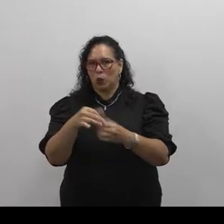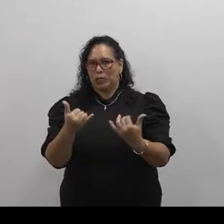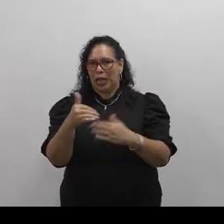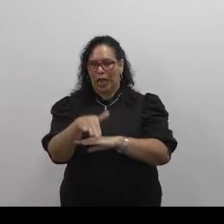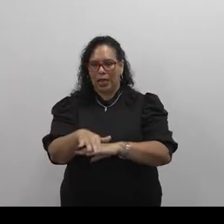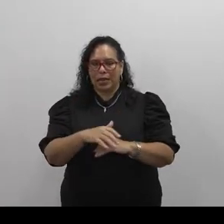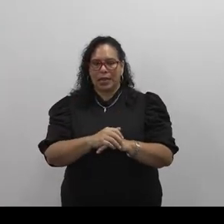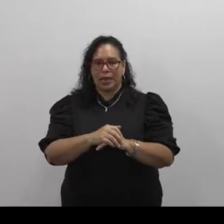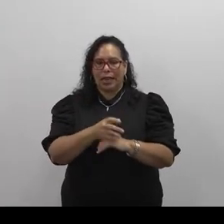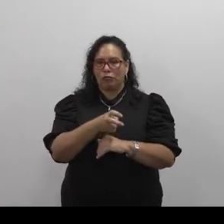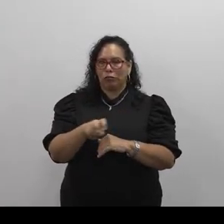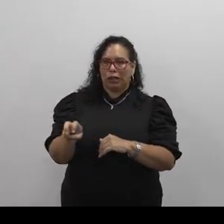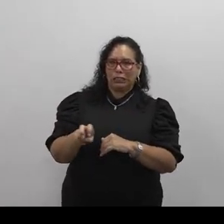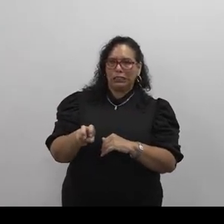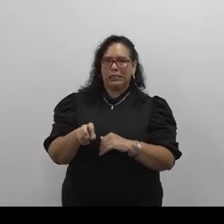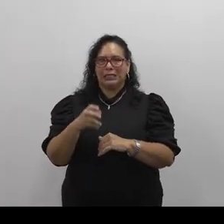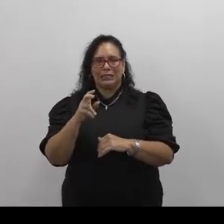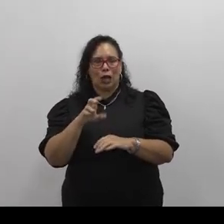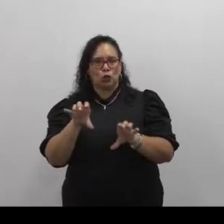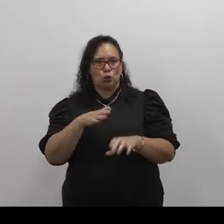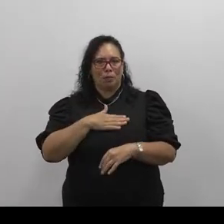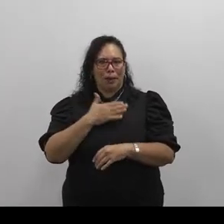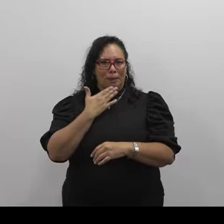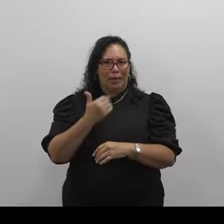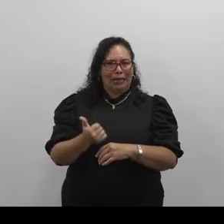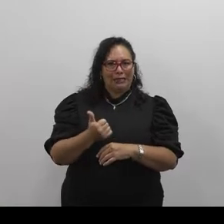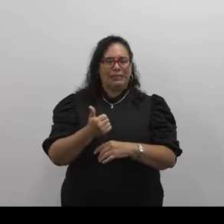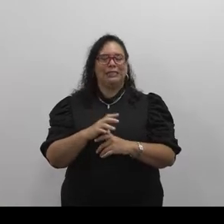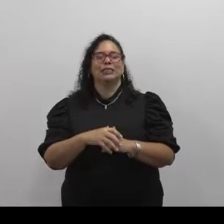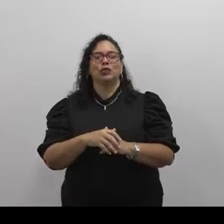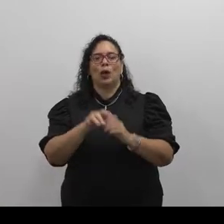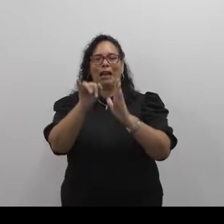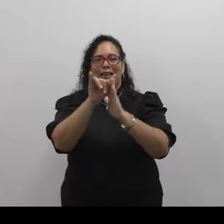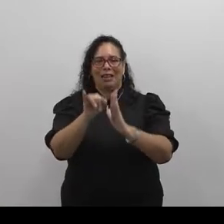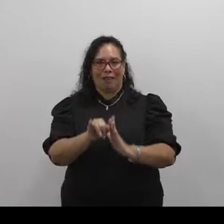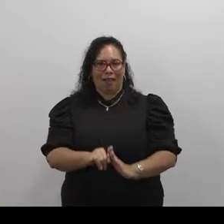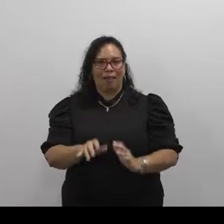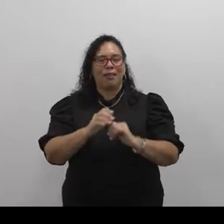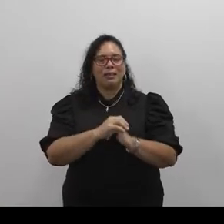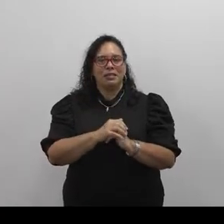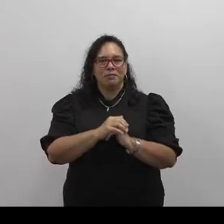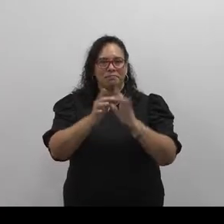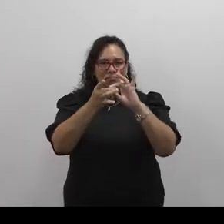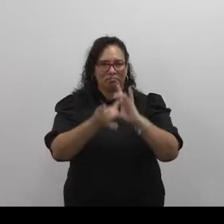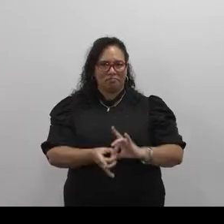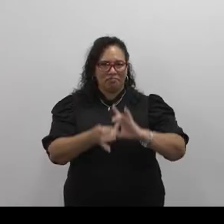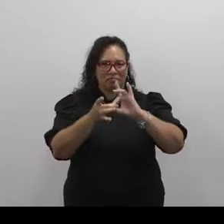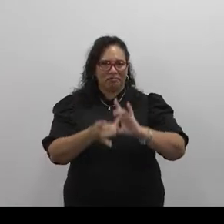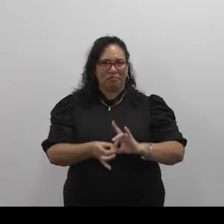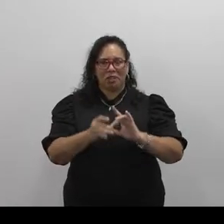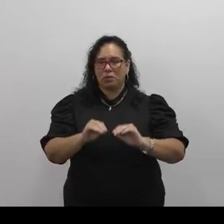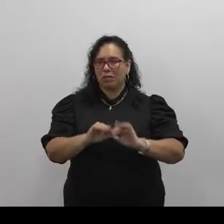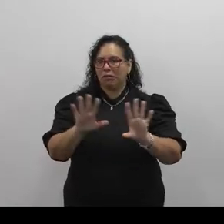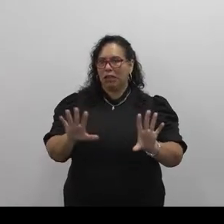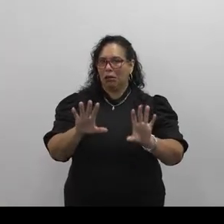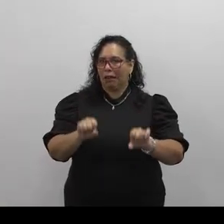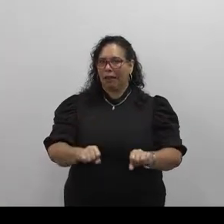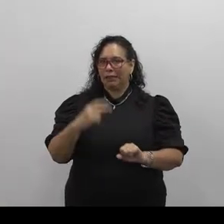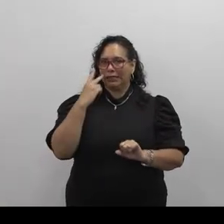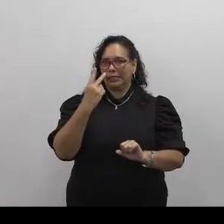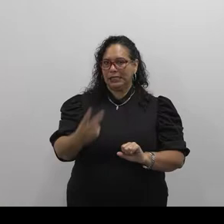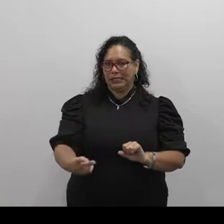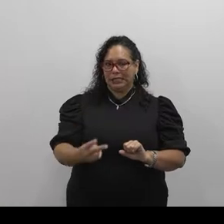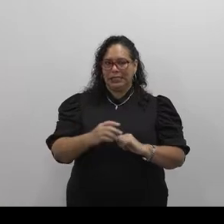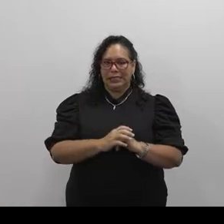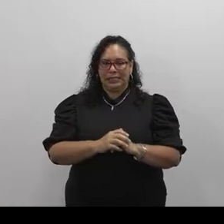I'll do my best to transition from one topic to the other and to really identify those tie-ins along the way. But you can clearly see the